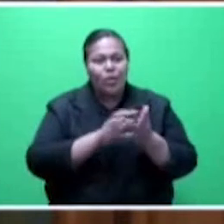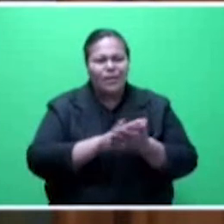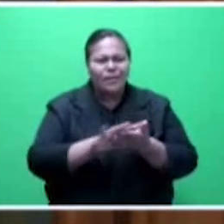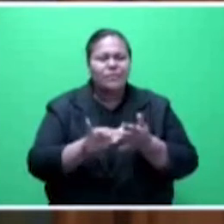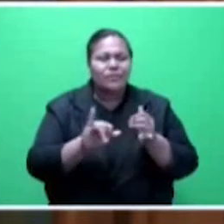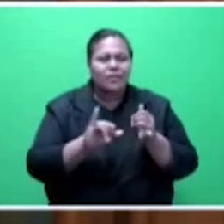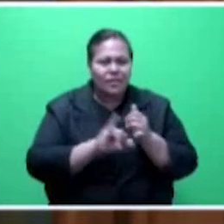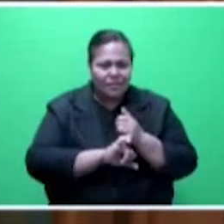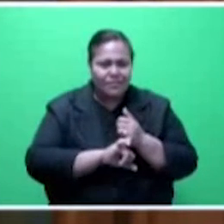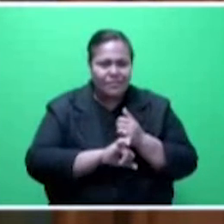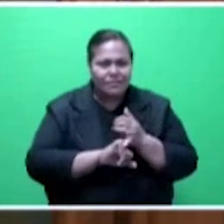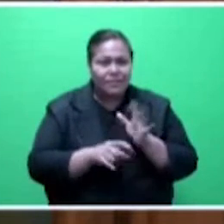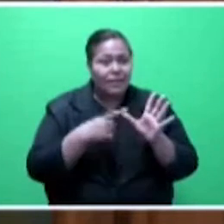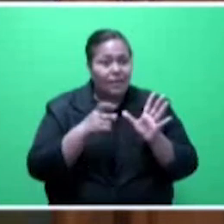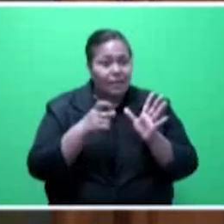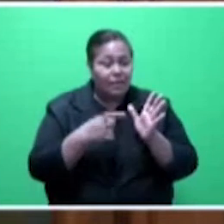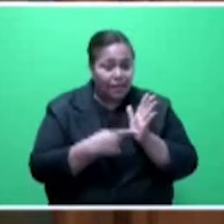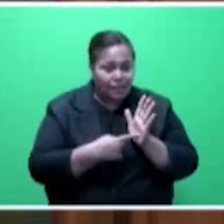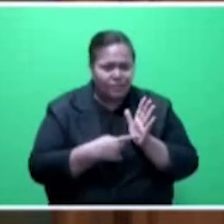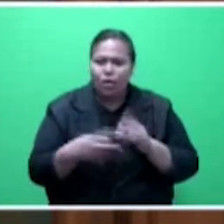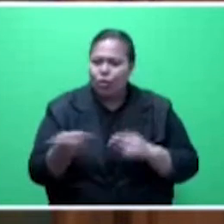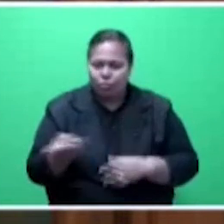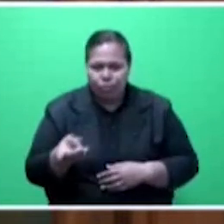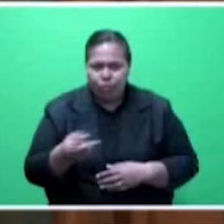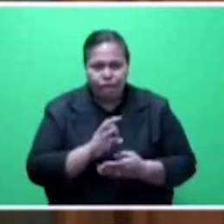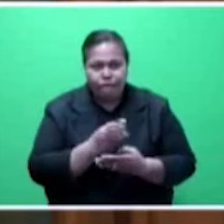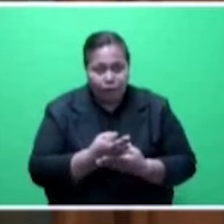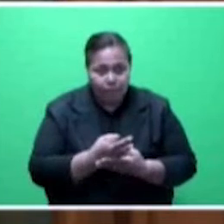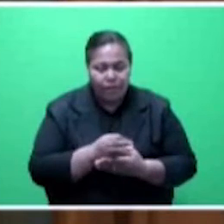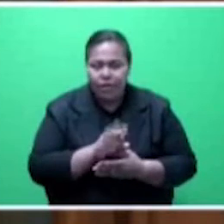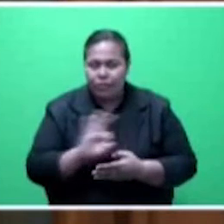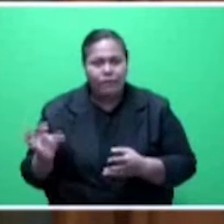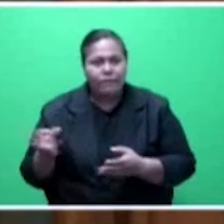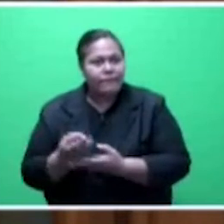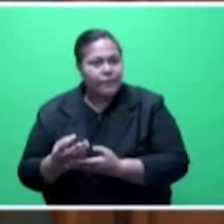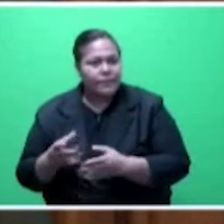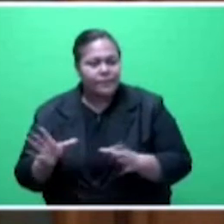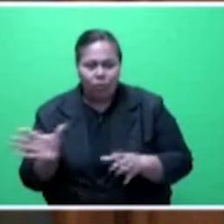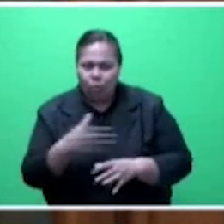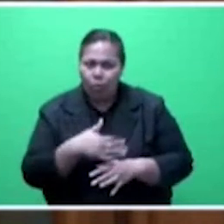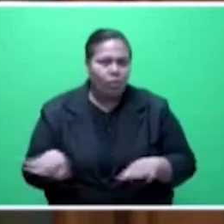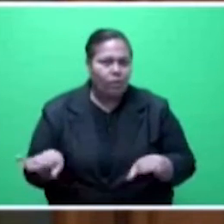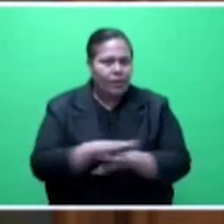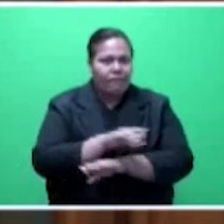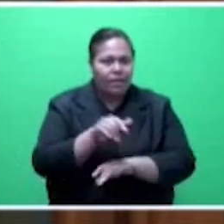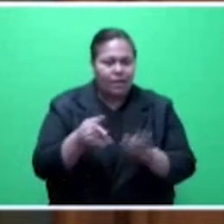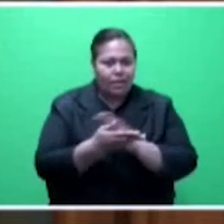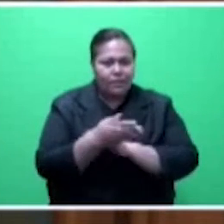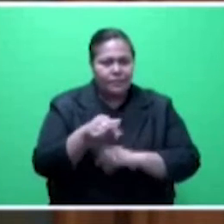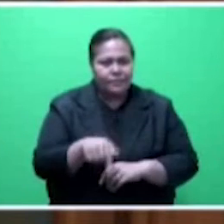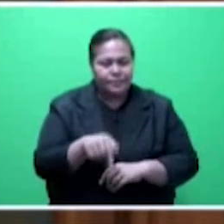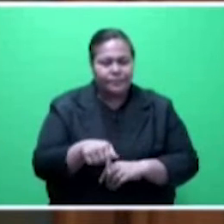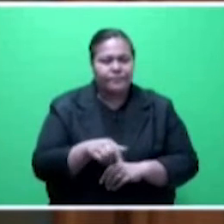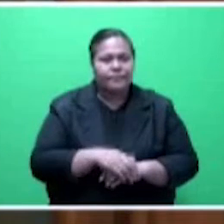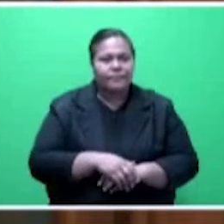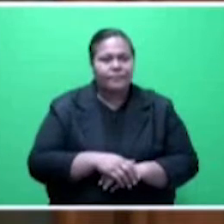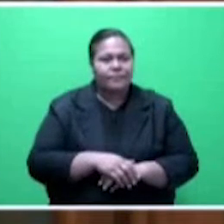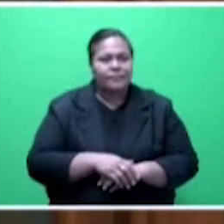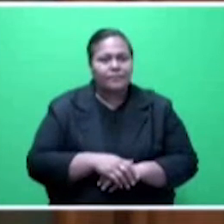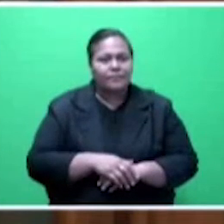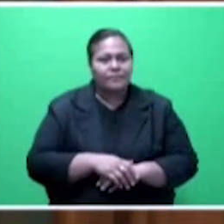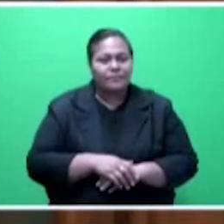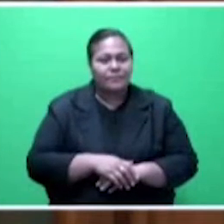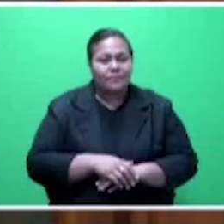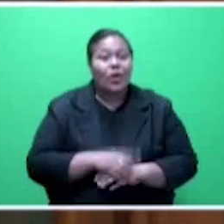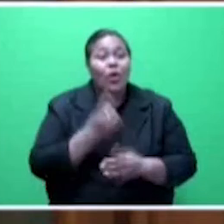both the informal and formal sector and all workplaces except mining, where health and safety issues are covered separately